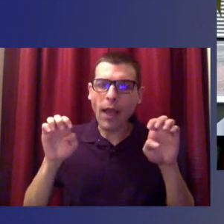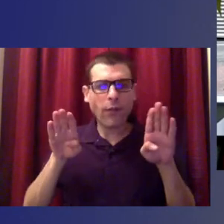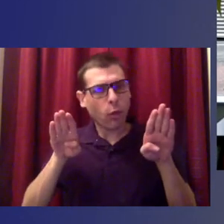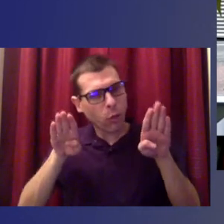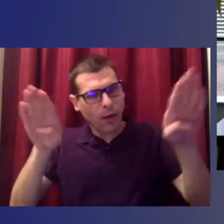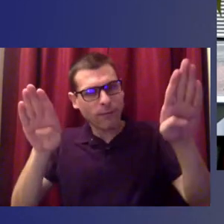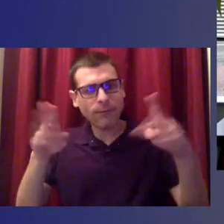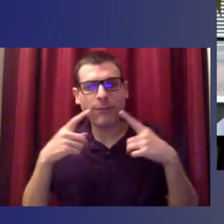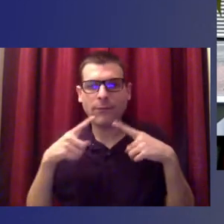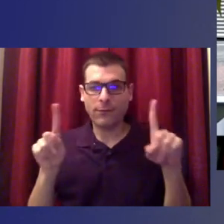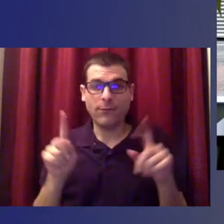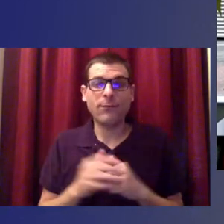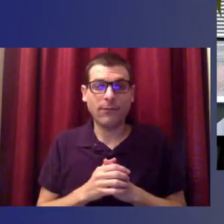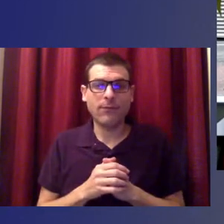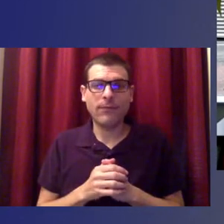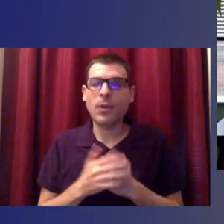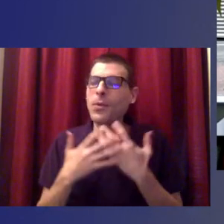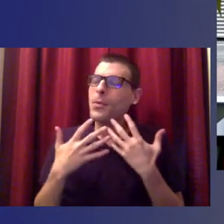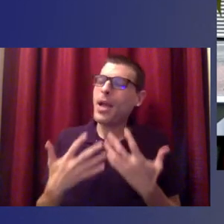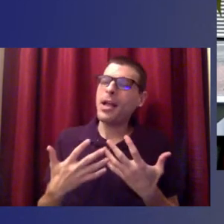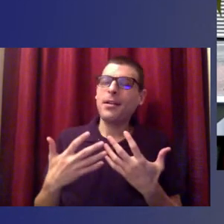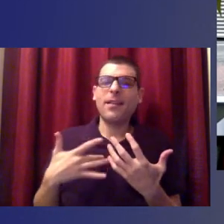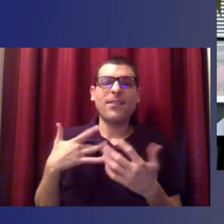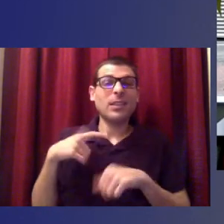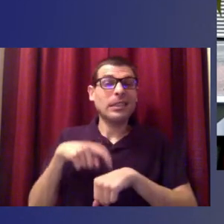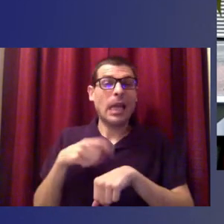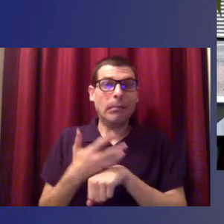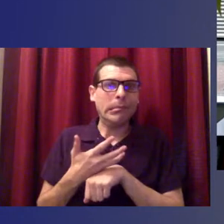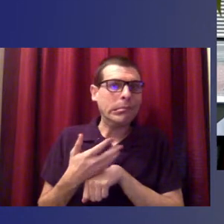Well, we're a few minutes past. I think there's no better place to